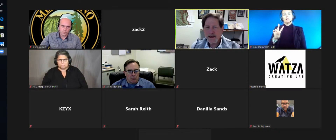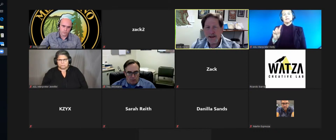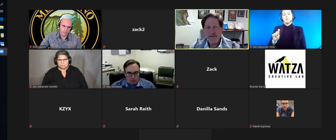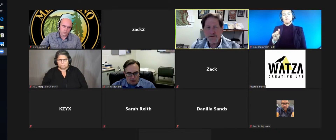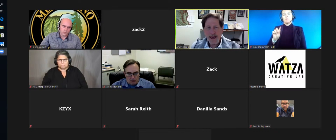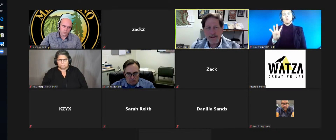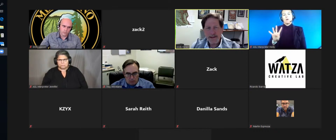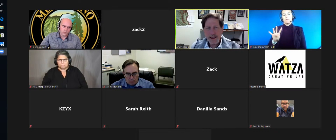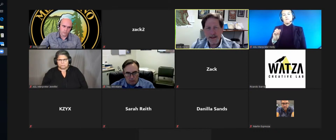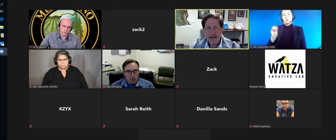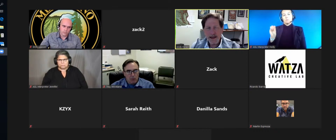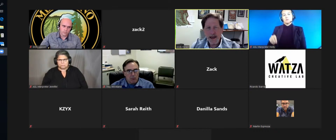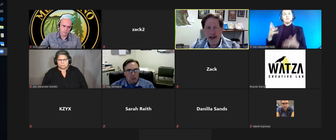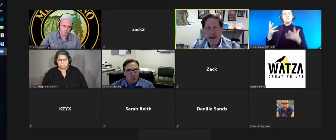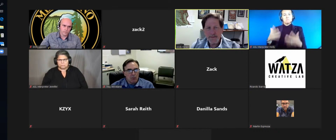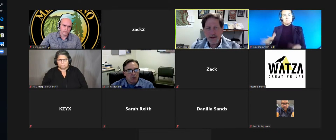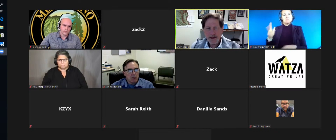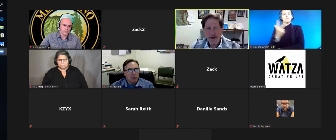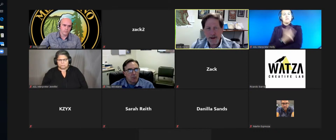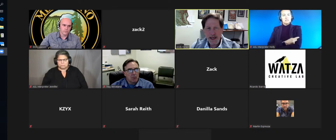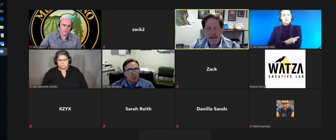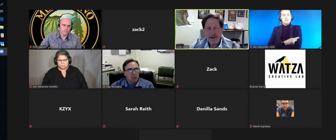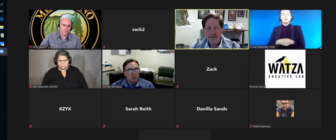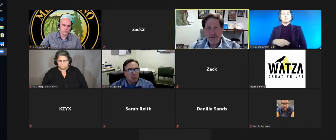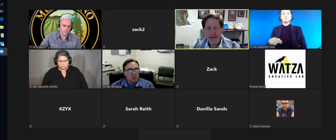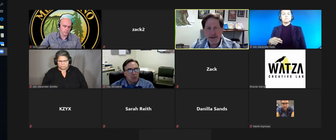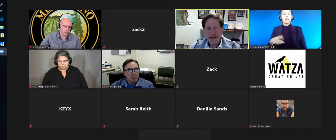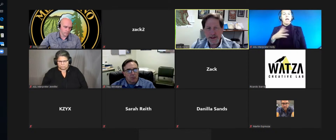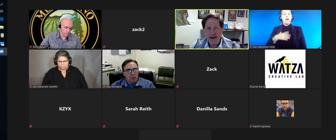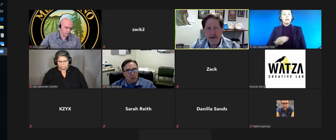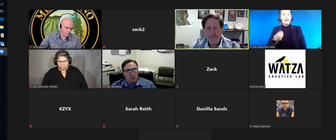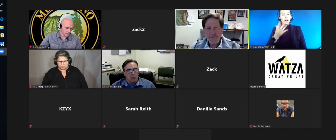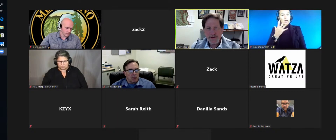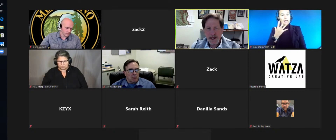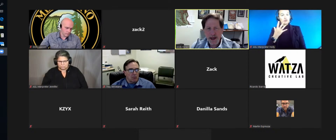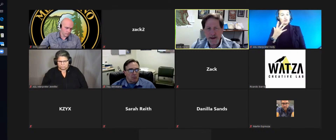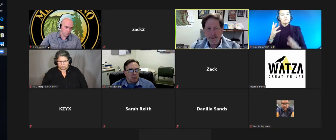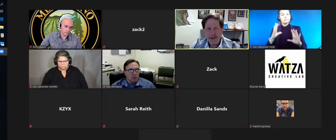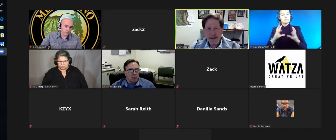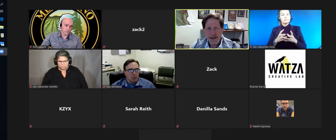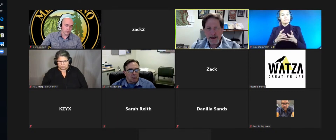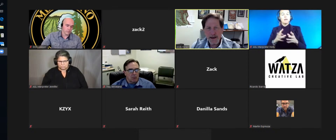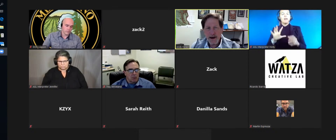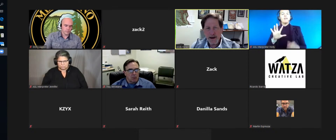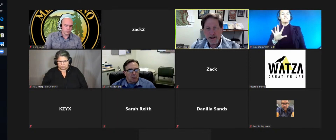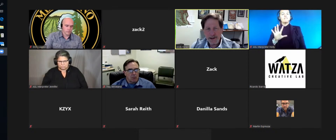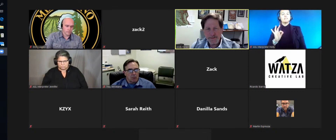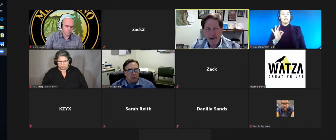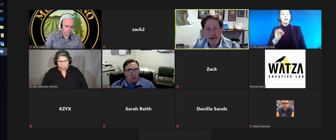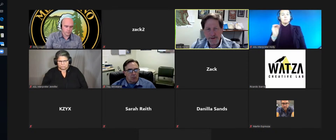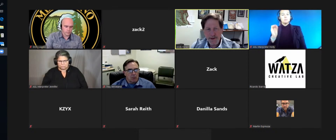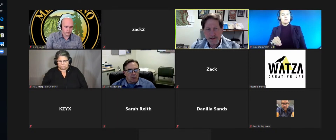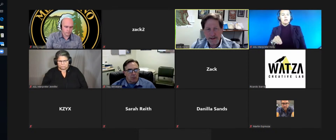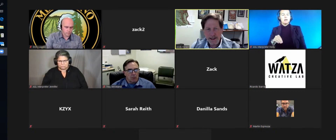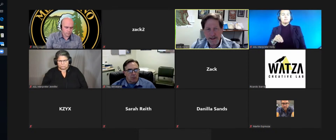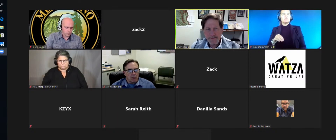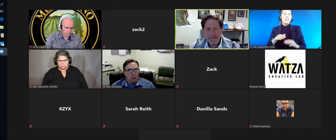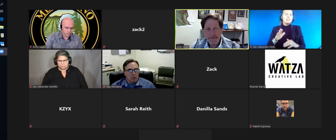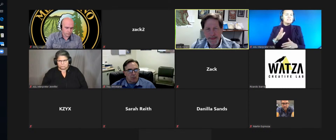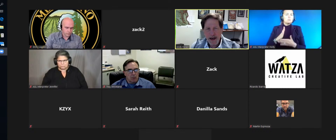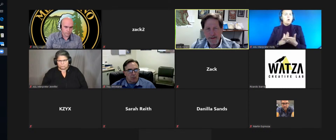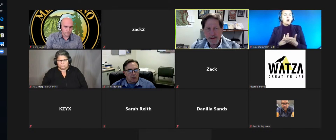47.4% vaccinated, and among the Caucasians in Mendocino County, 59% are at least partially